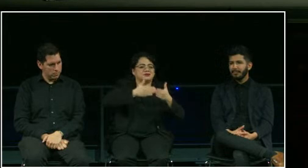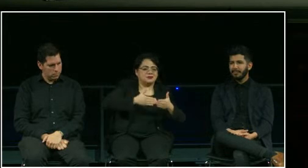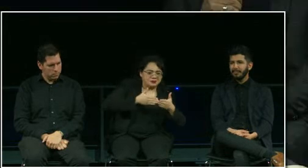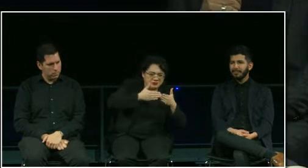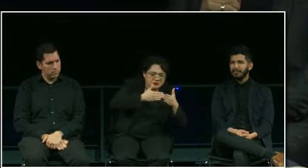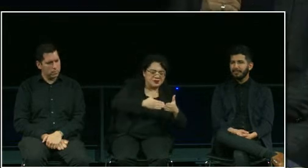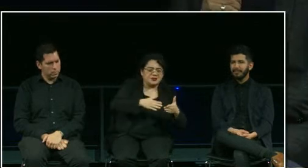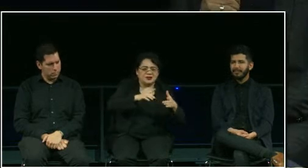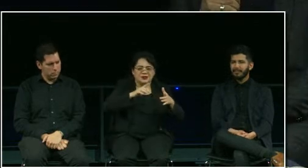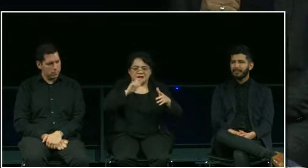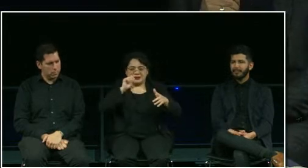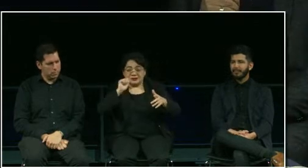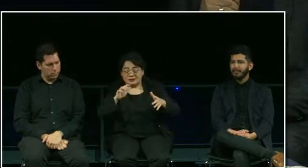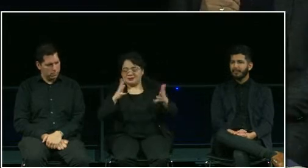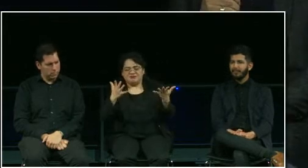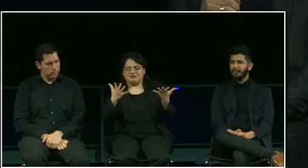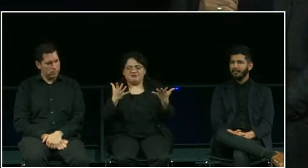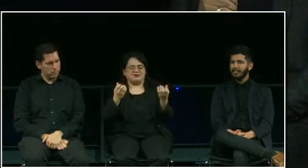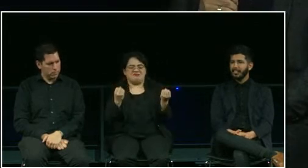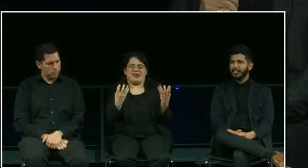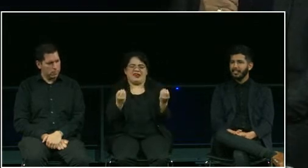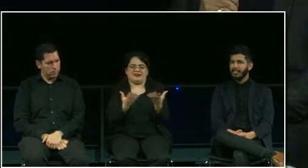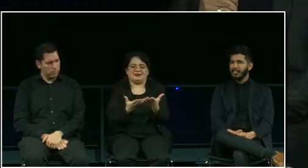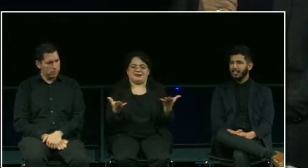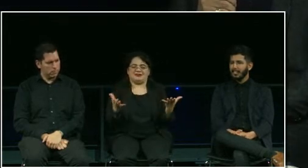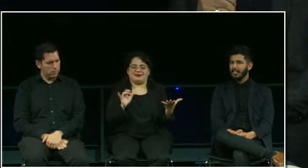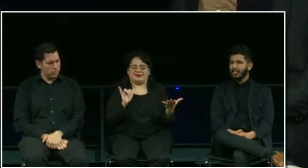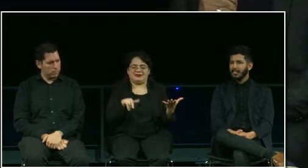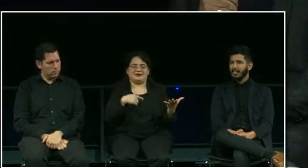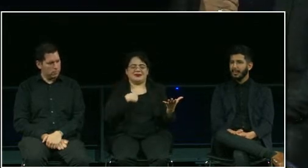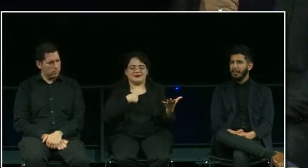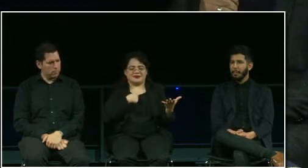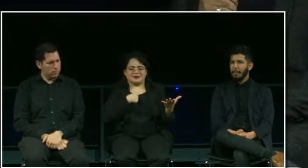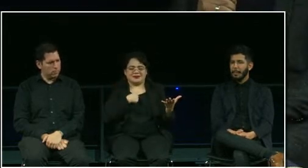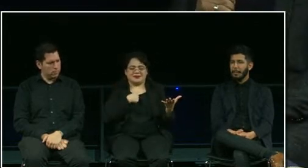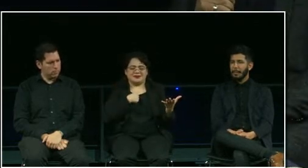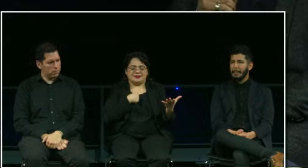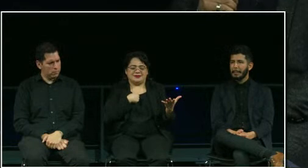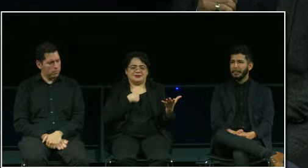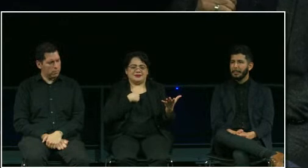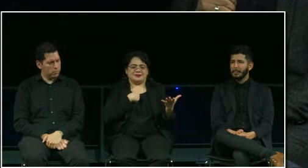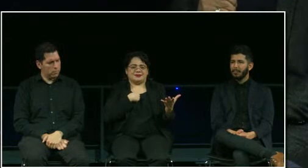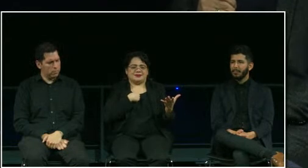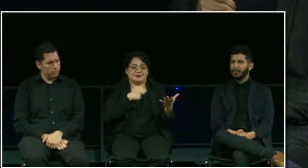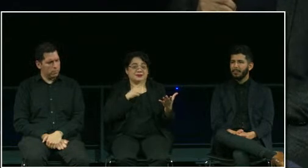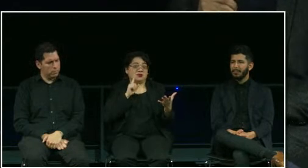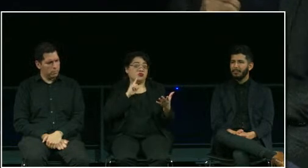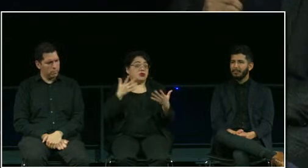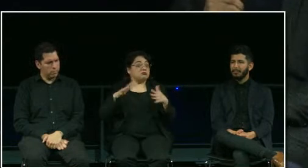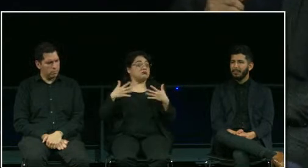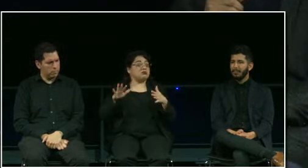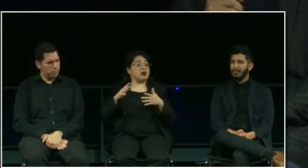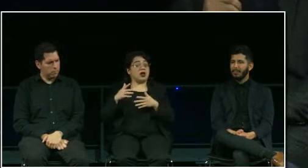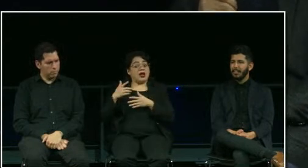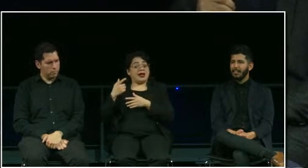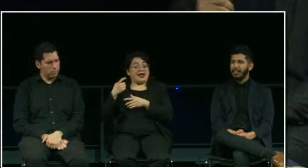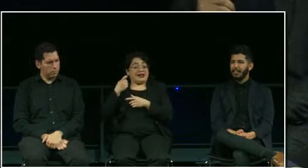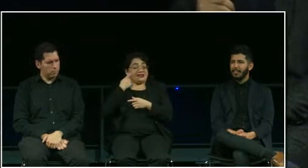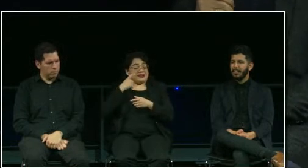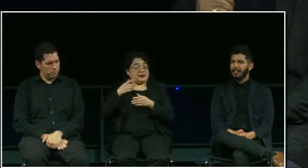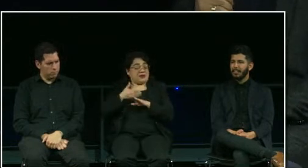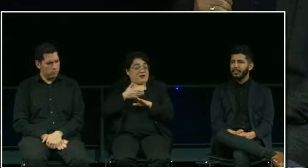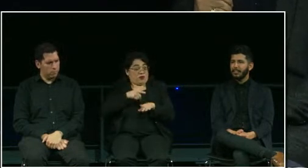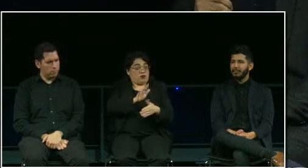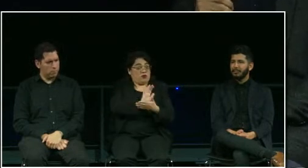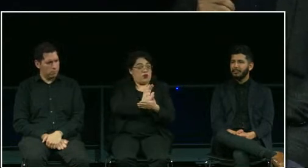going into this movie, having come off actually quite a large movie before this that had a lot of water